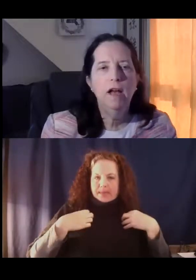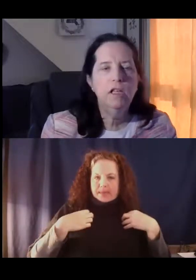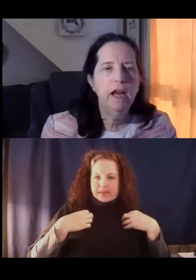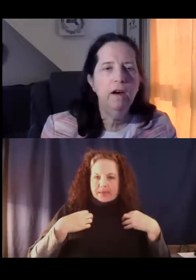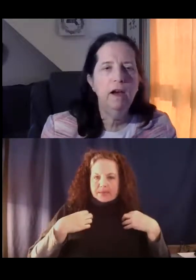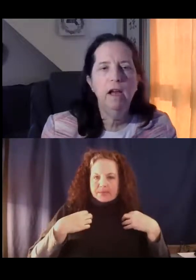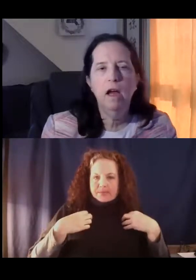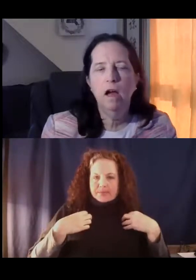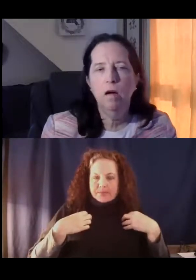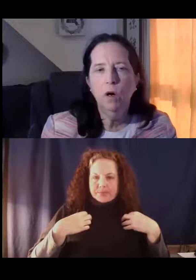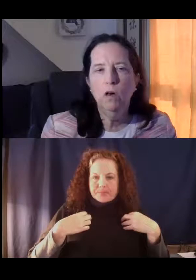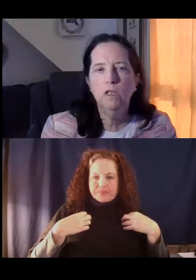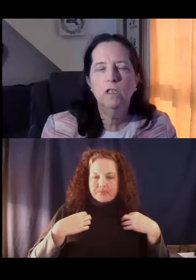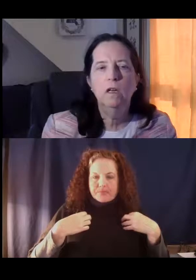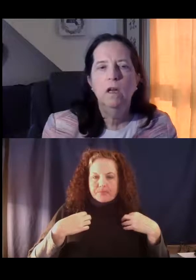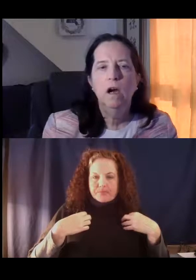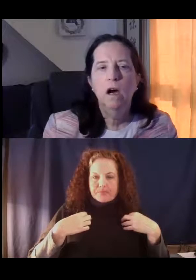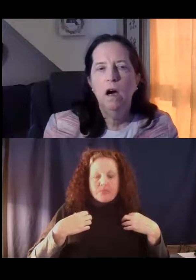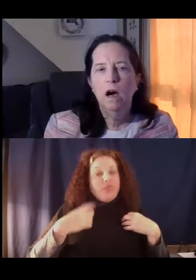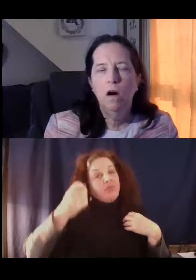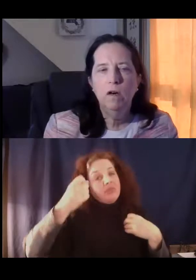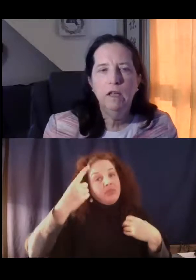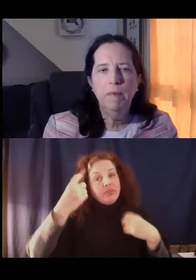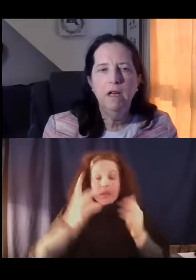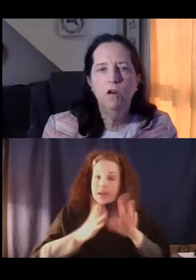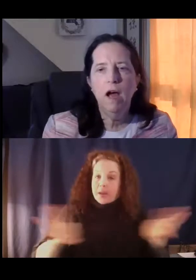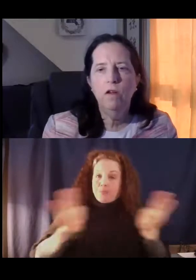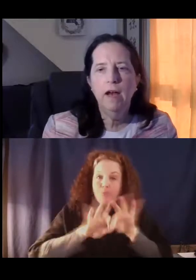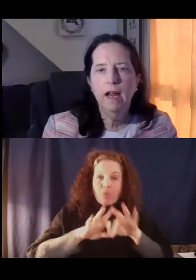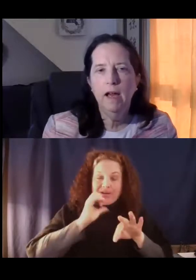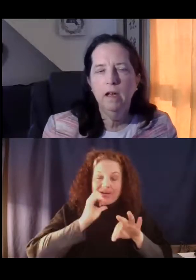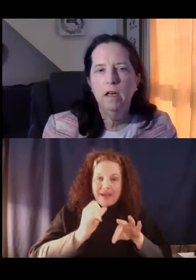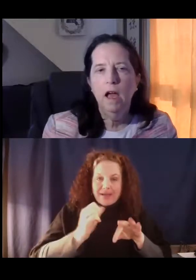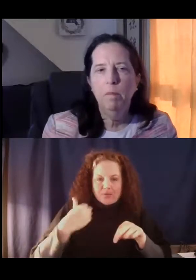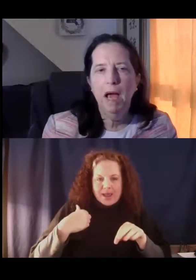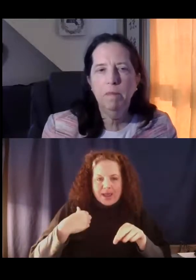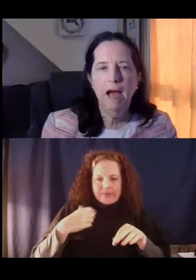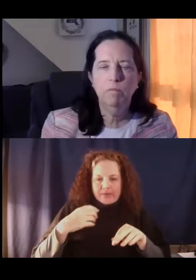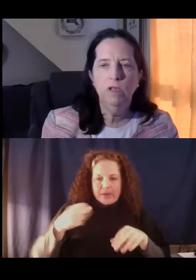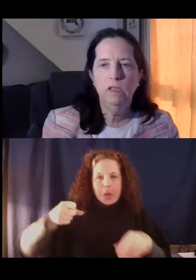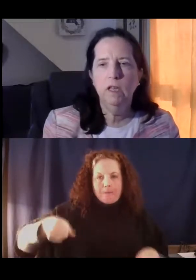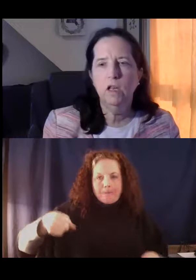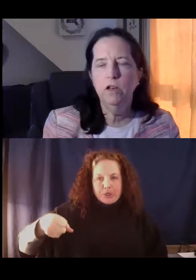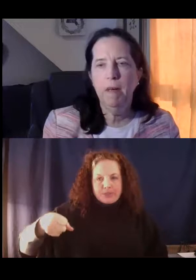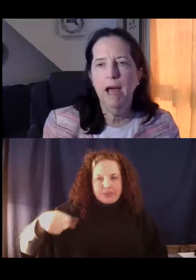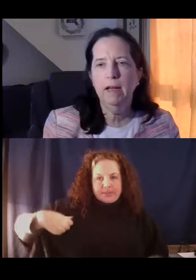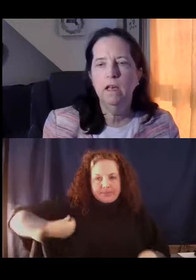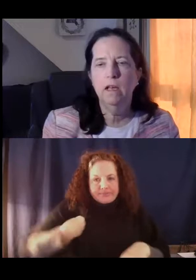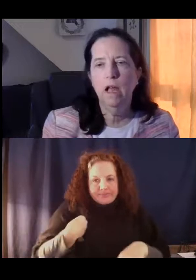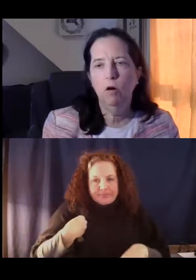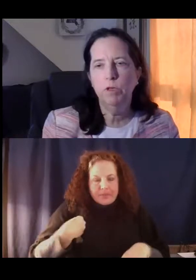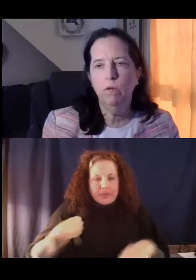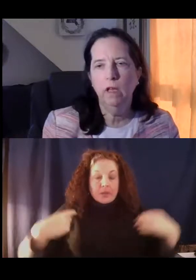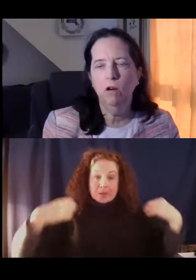not to carry a purse or something in your other hand. A backpack puts things on your back